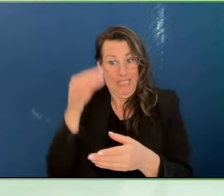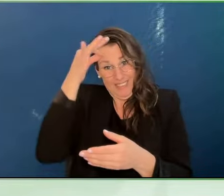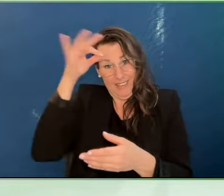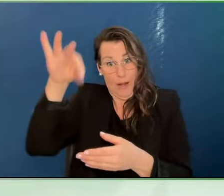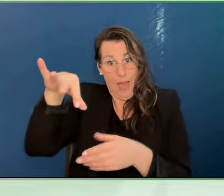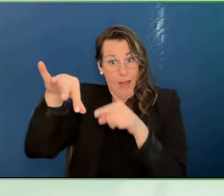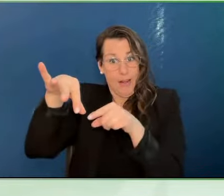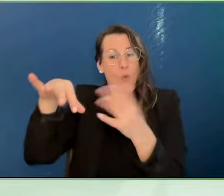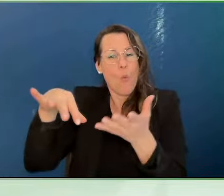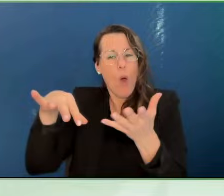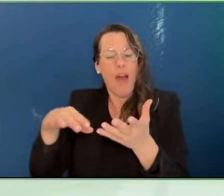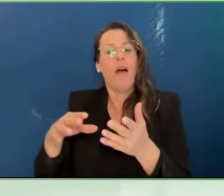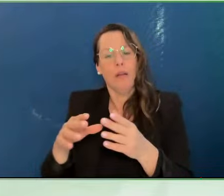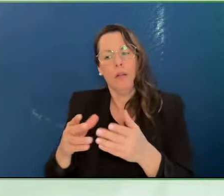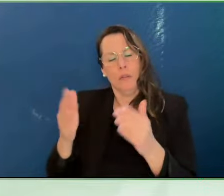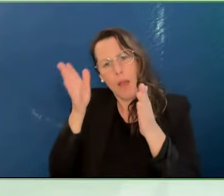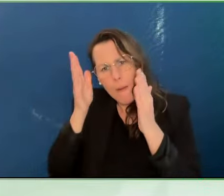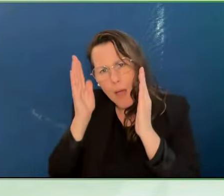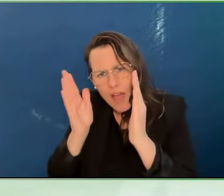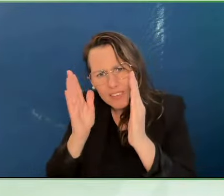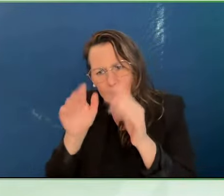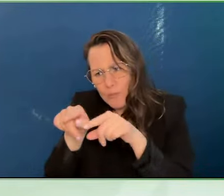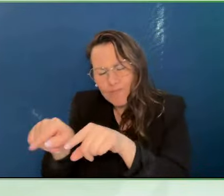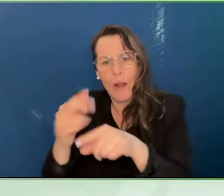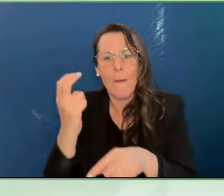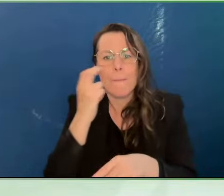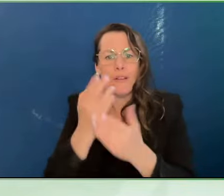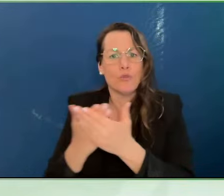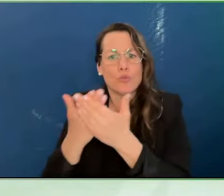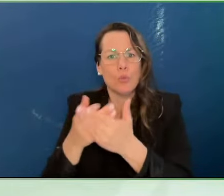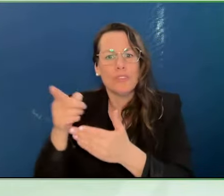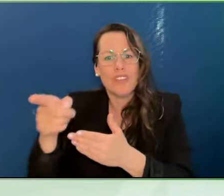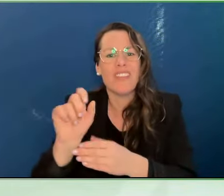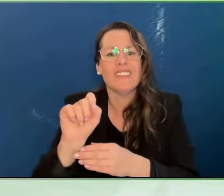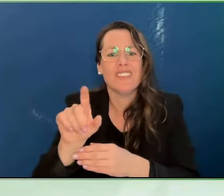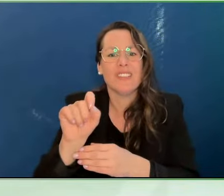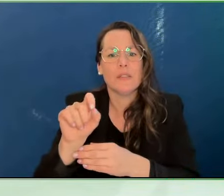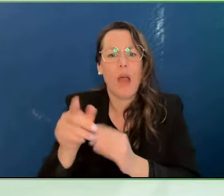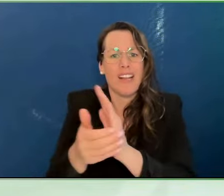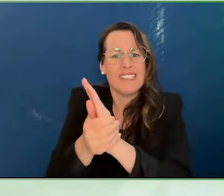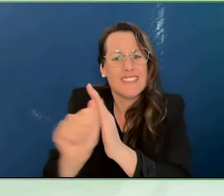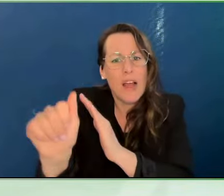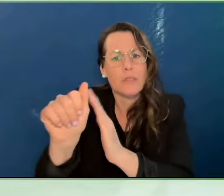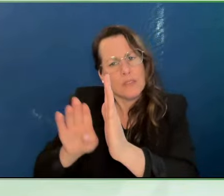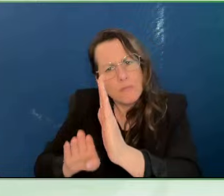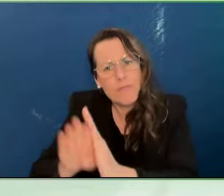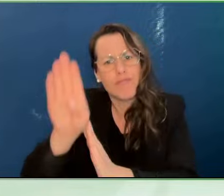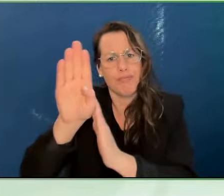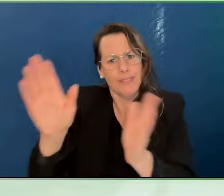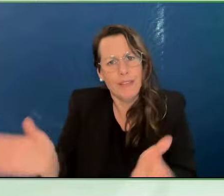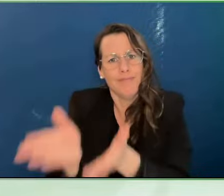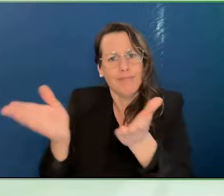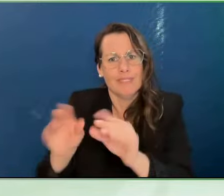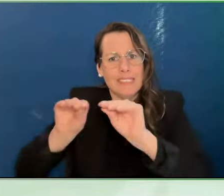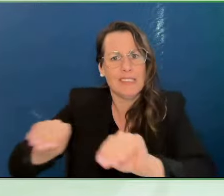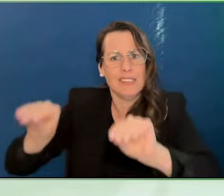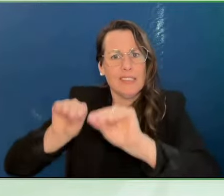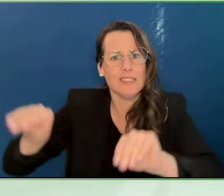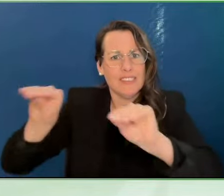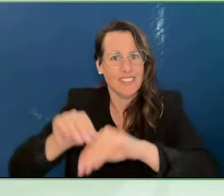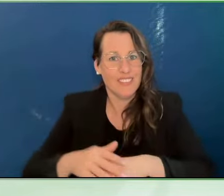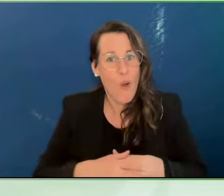really changing everyone's life, all the way from the very wealthy and everyone at the bottom of the pyramid. So the question is,